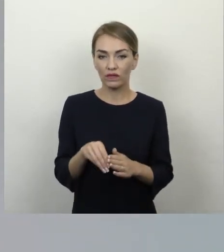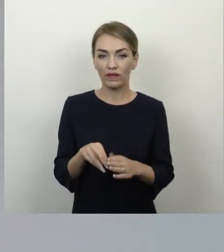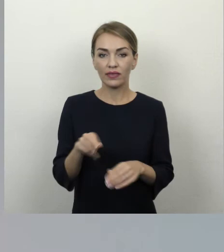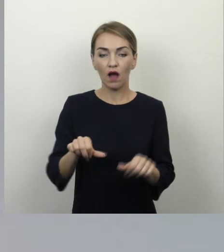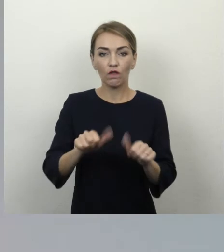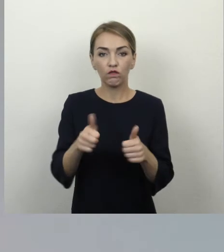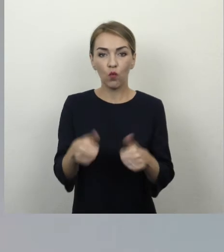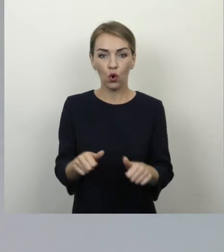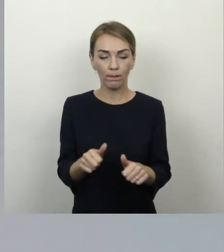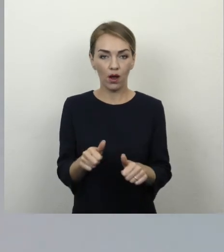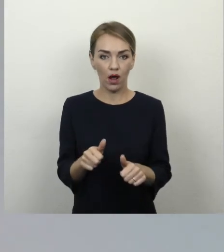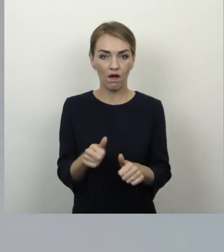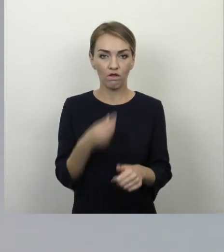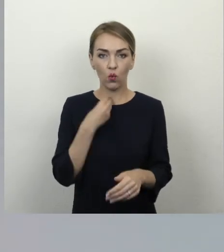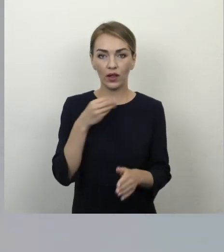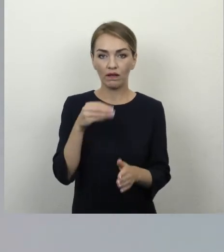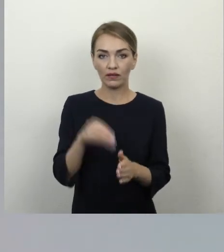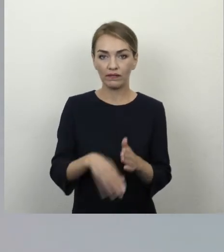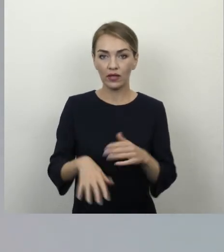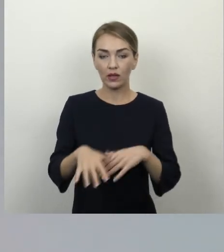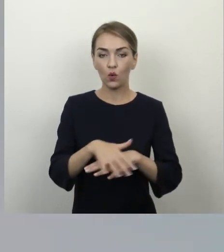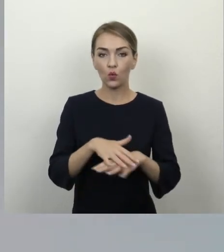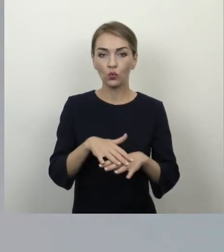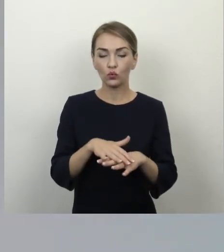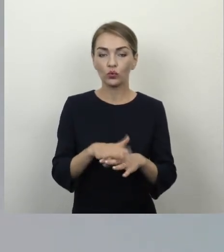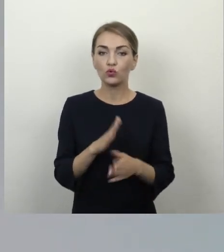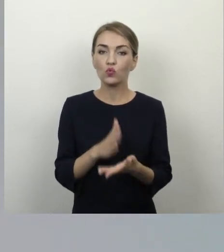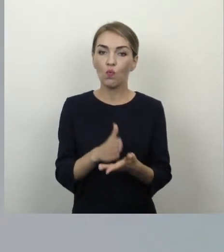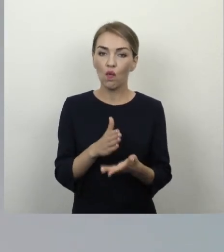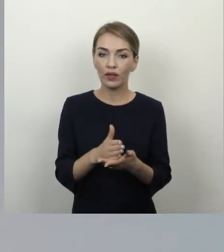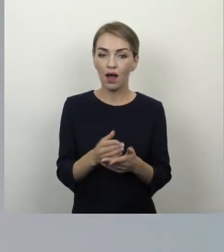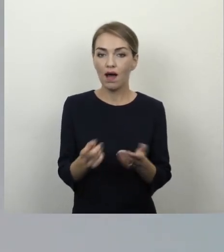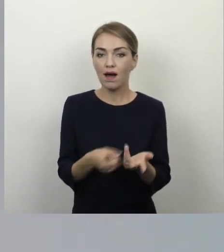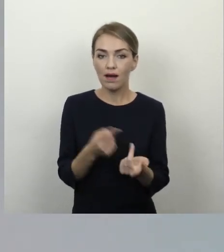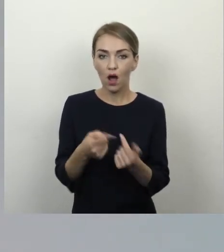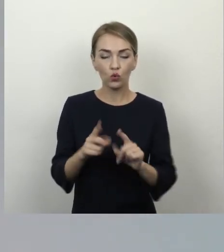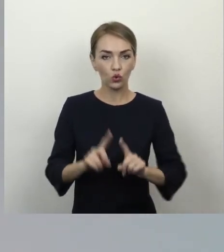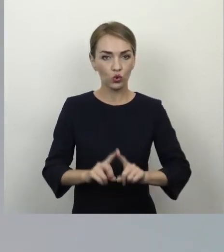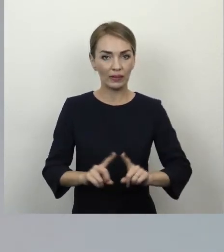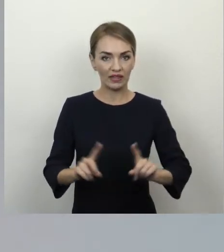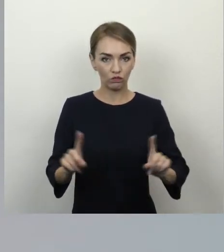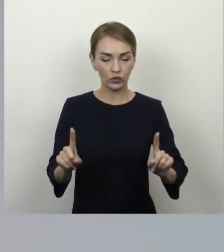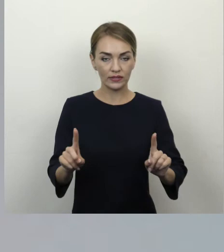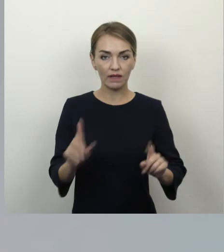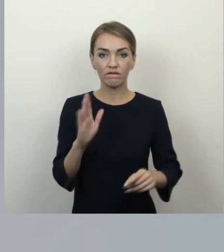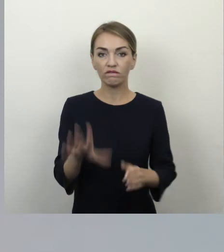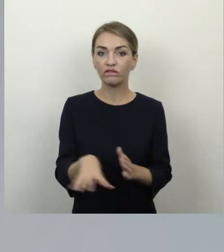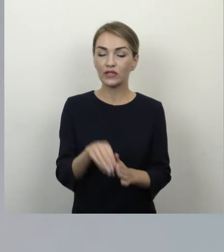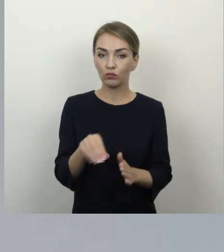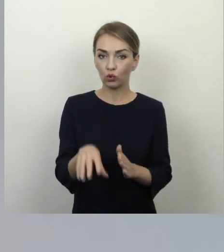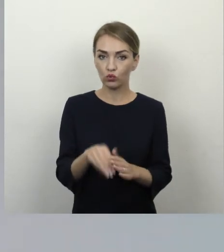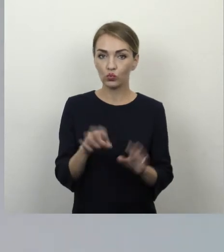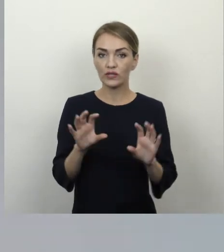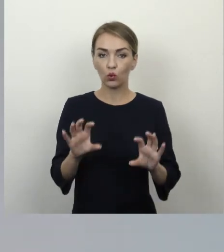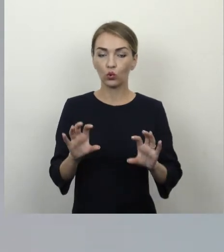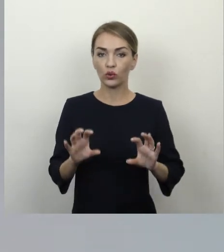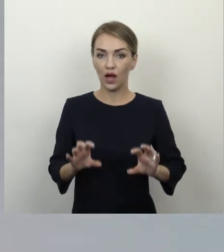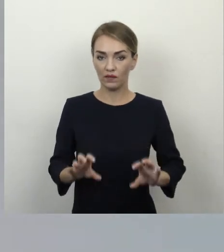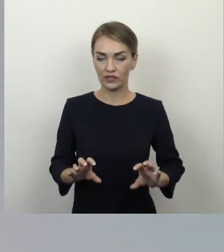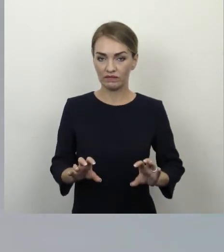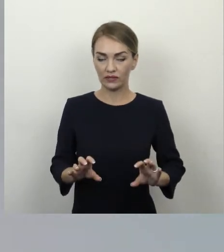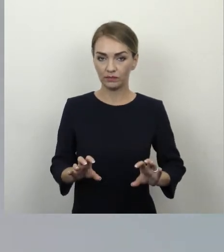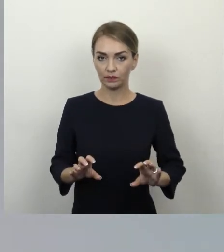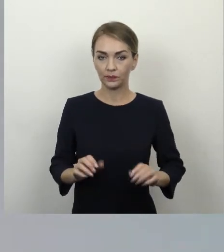of the elections as a form of the choice to be made by the people has led to some features